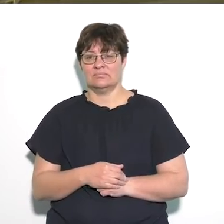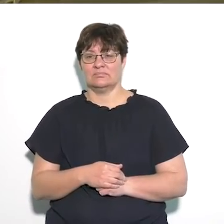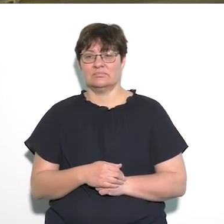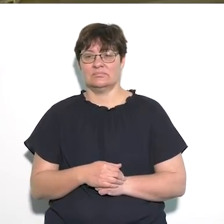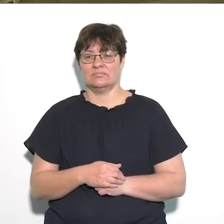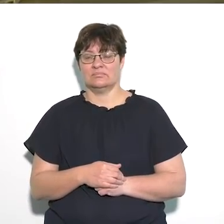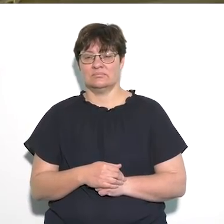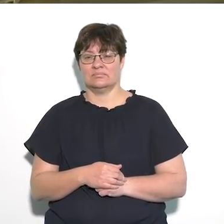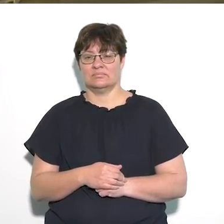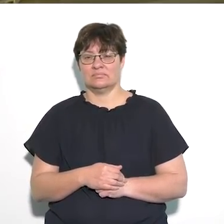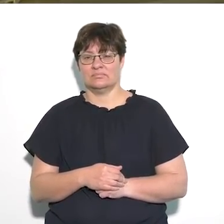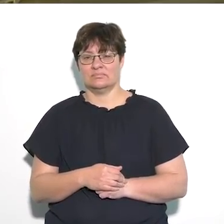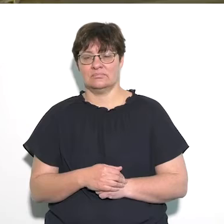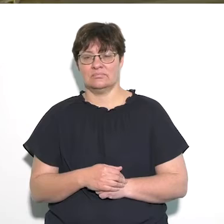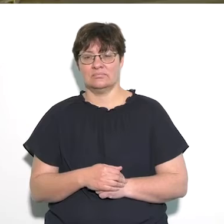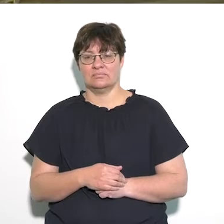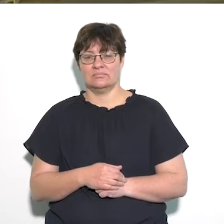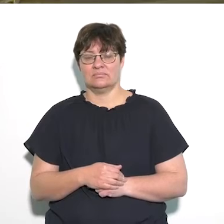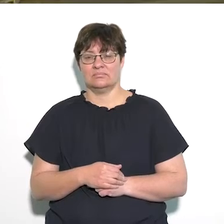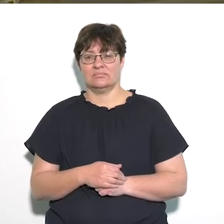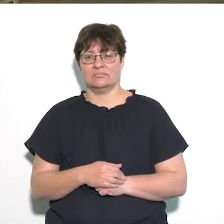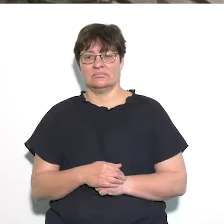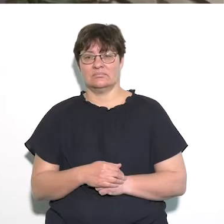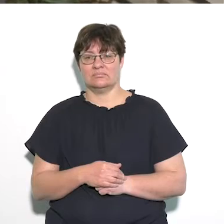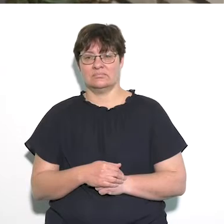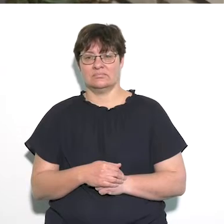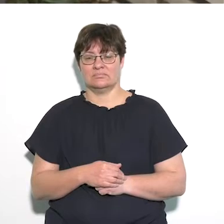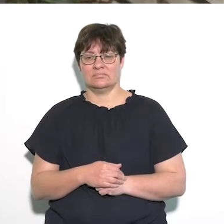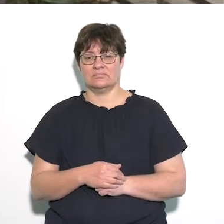Okay. So we're opening up that pie.